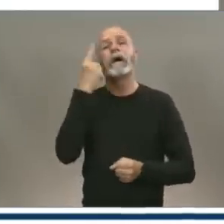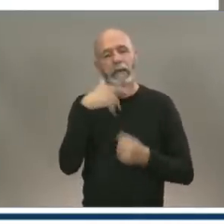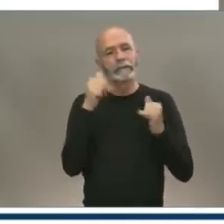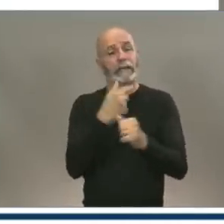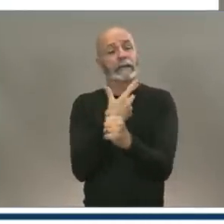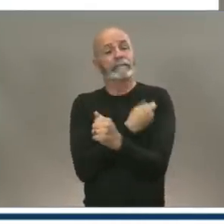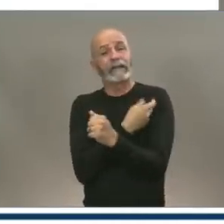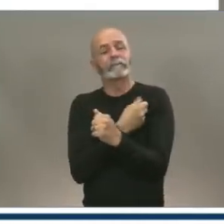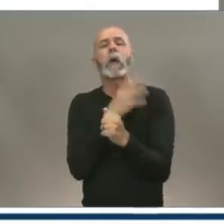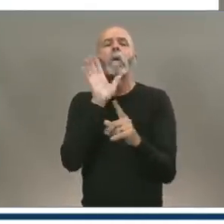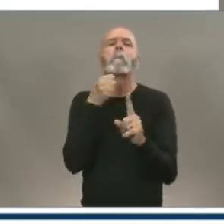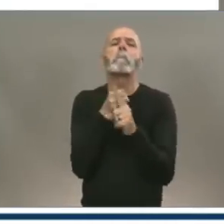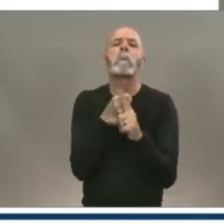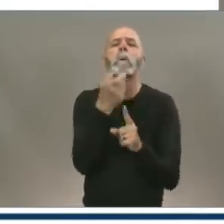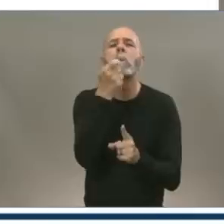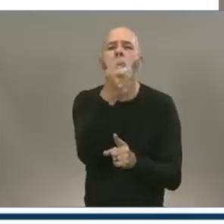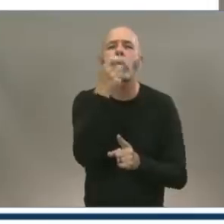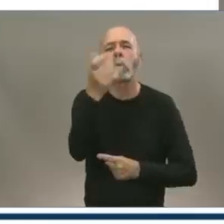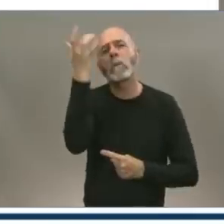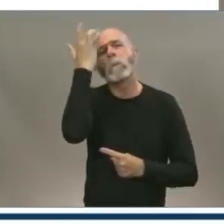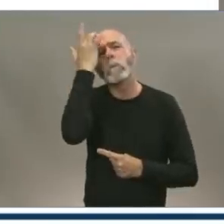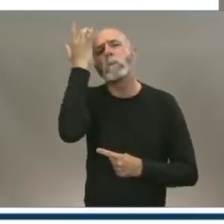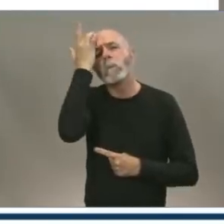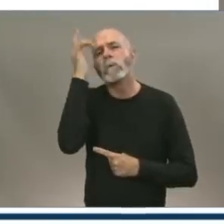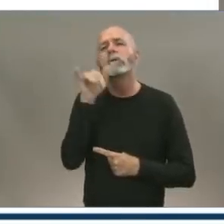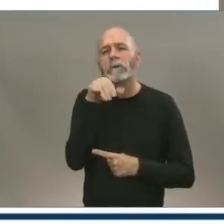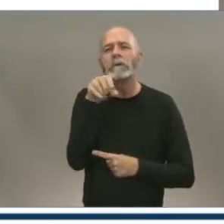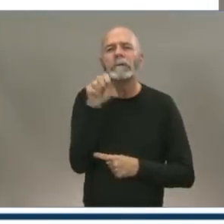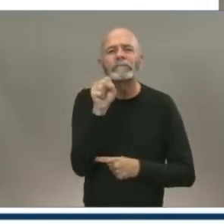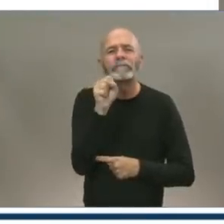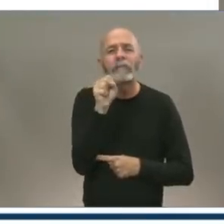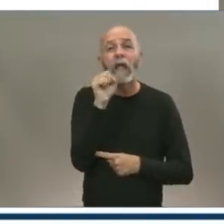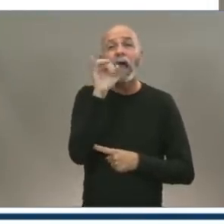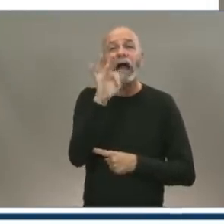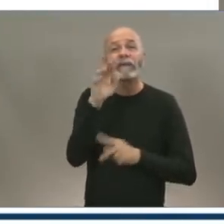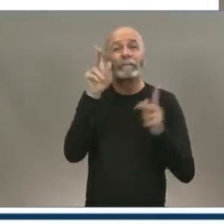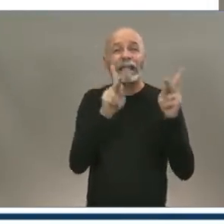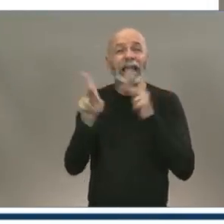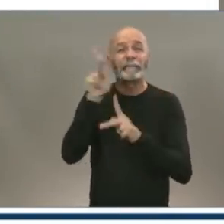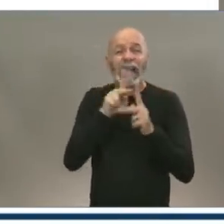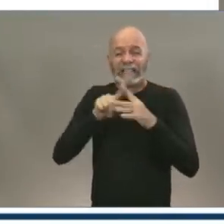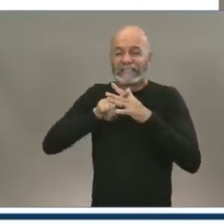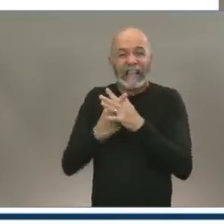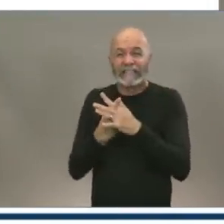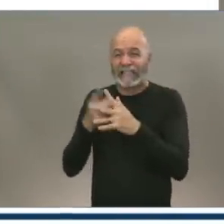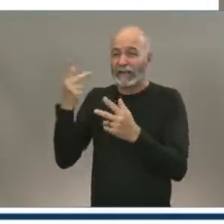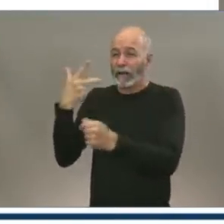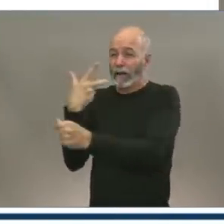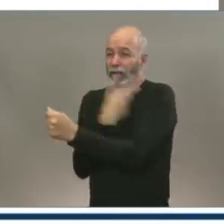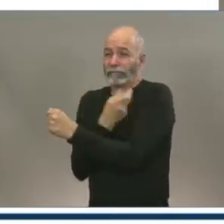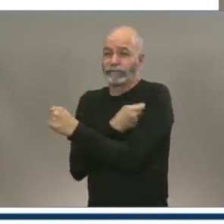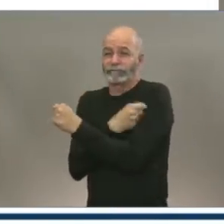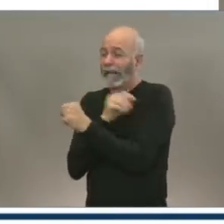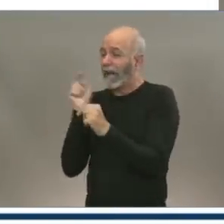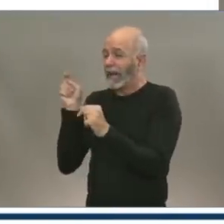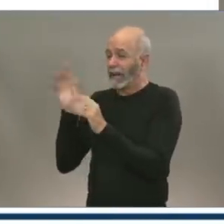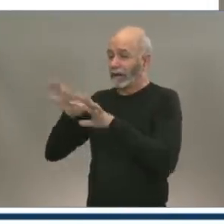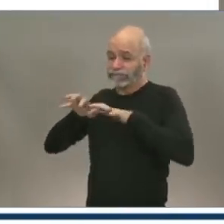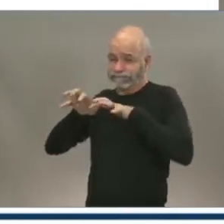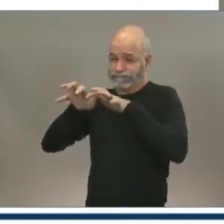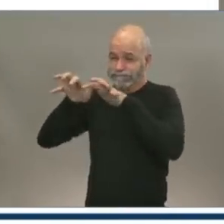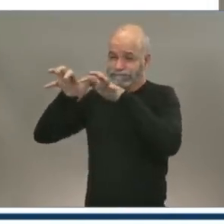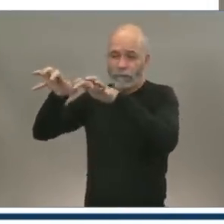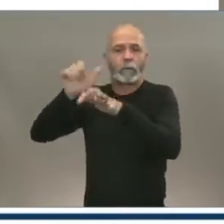The reality is that as more people get vaccinated, we will see lower overall case counts, but a greater proportion